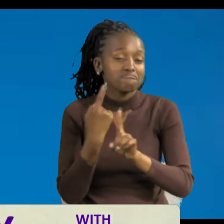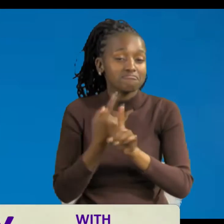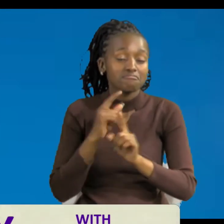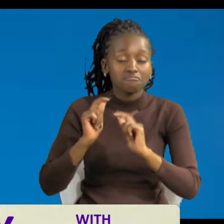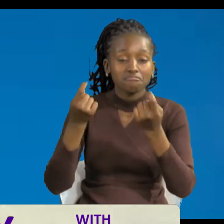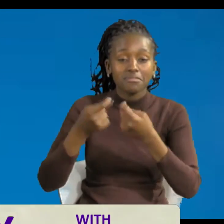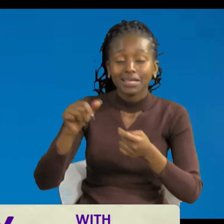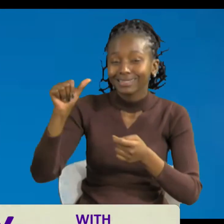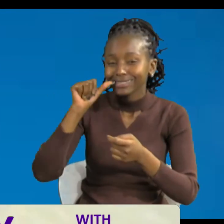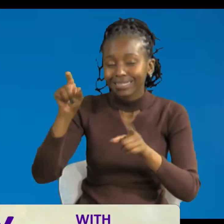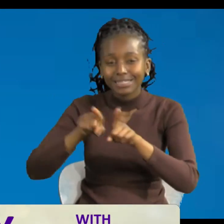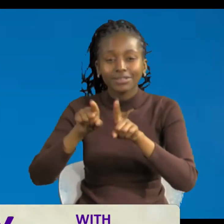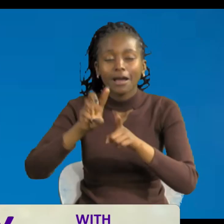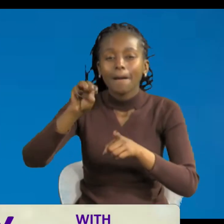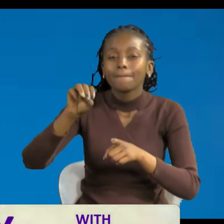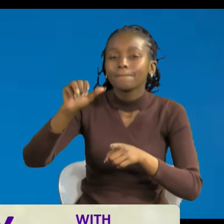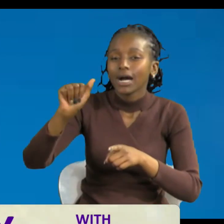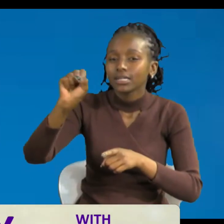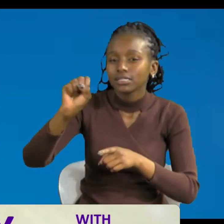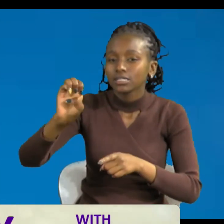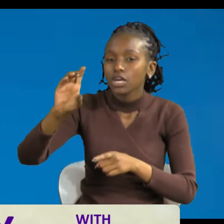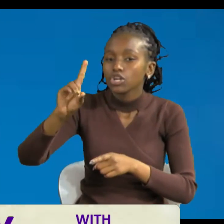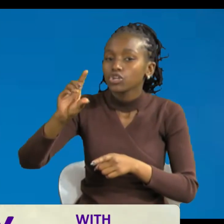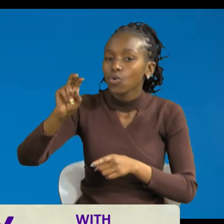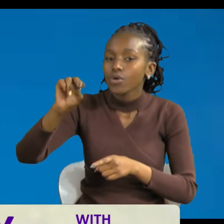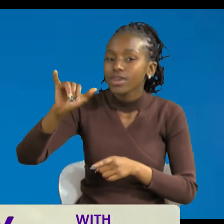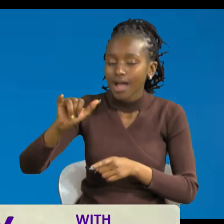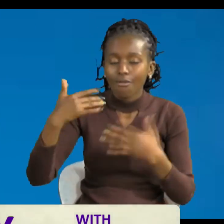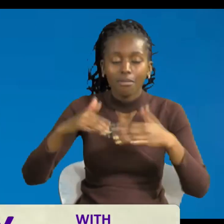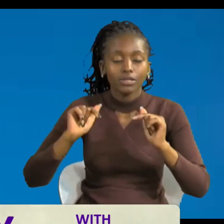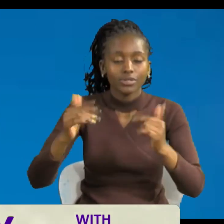Macedonia also in action tonight. Now, ladies and gentlemen, we're coming to the end of the program.